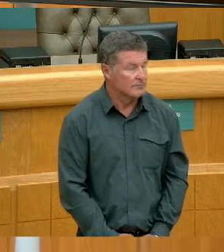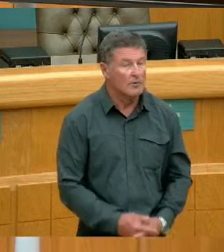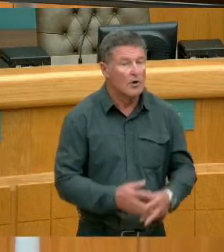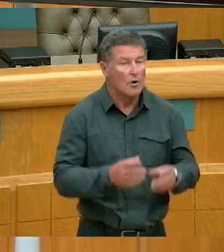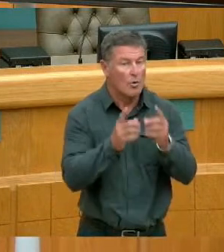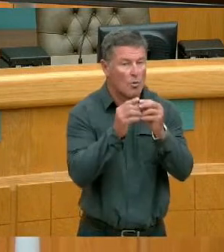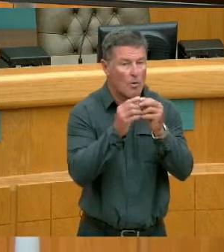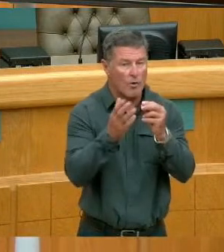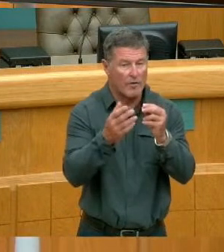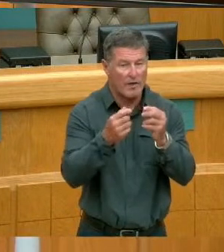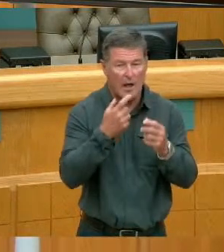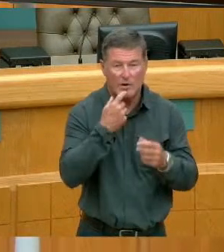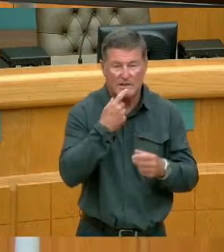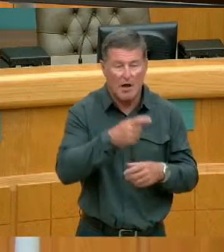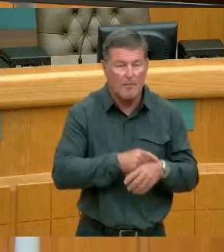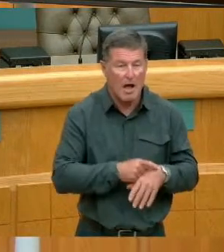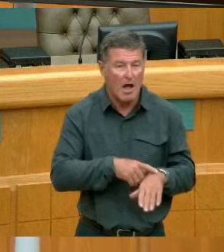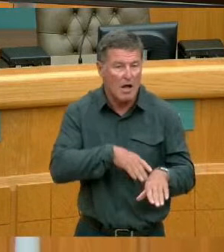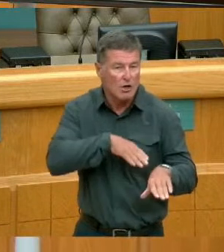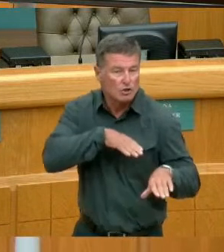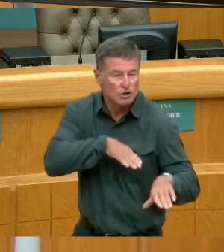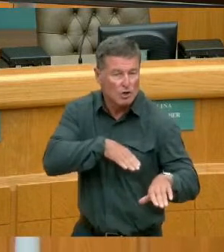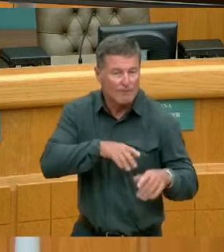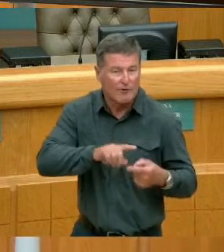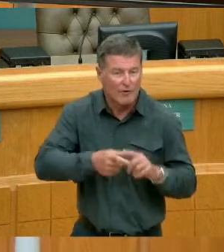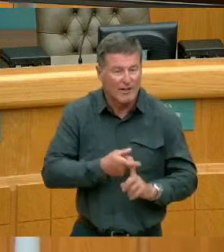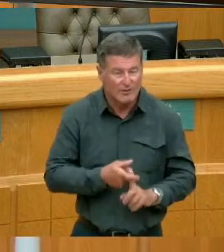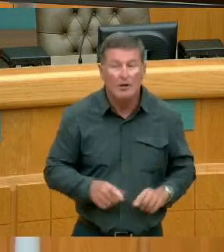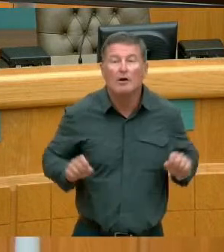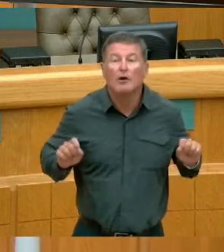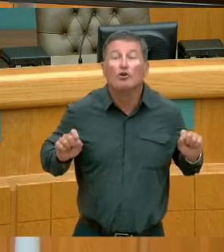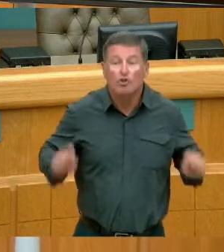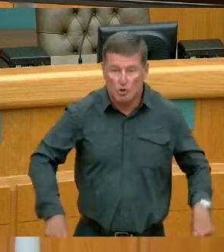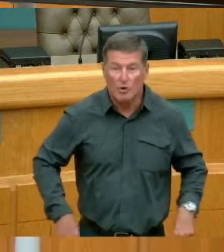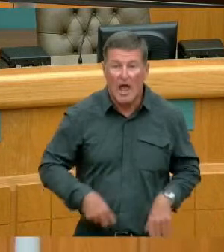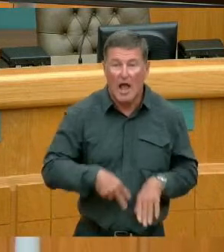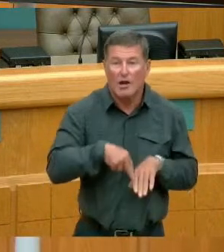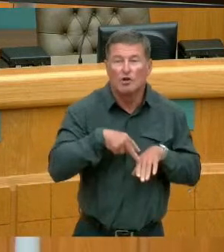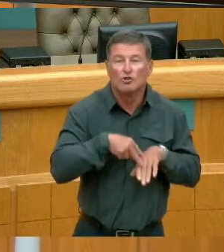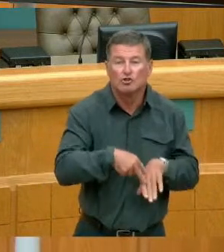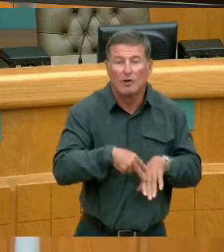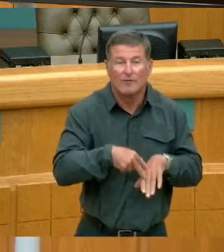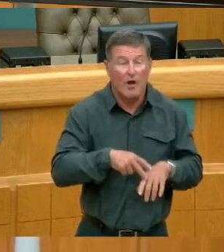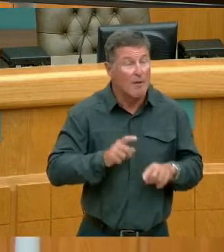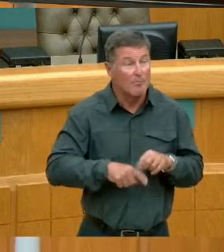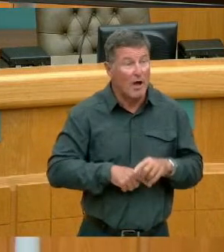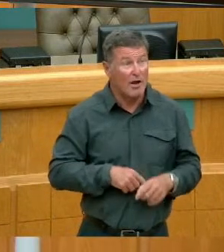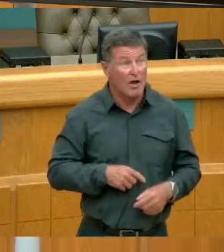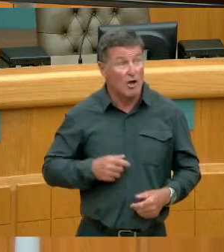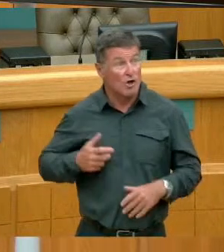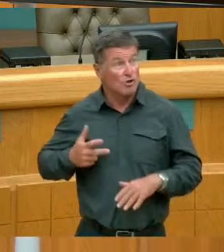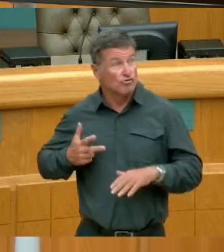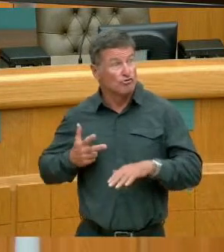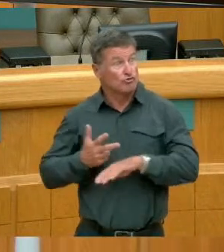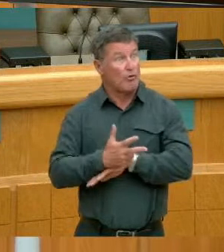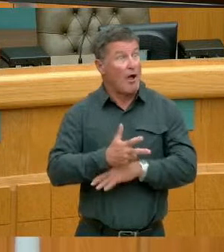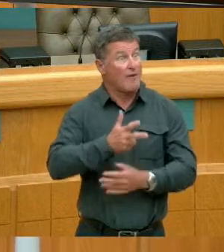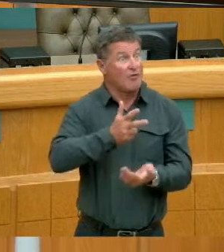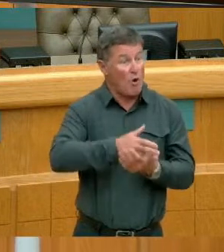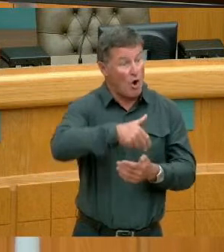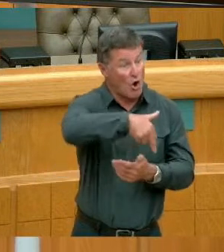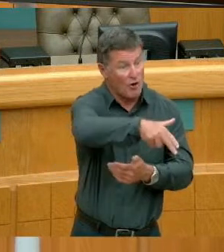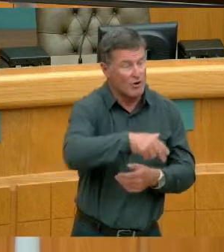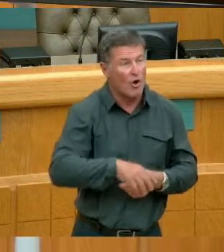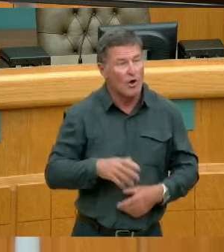say this to my surfer friends. You can still surf. You're going to have to carry your board because we're not going to be able to ride down